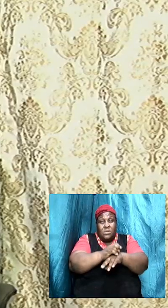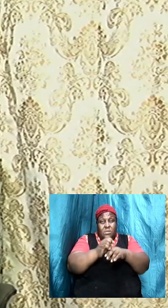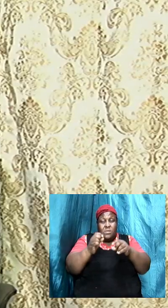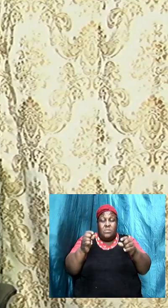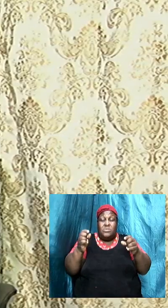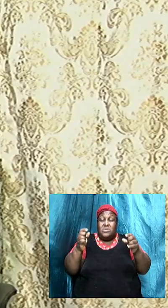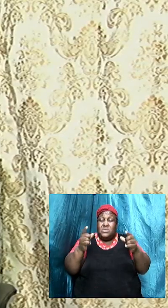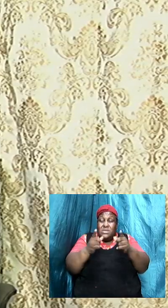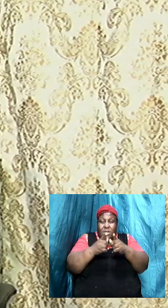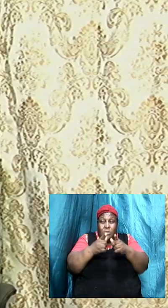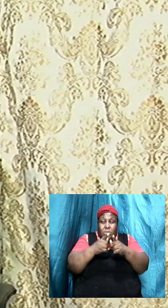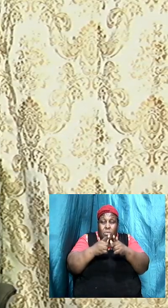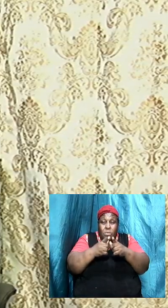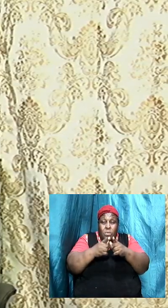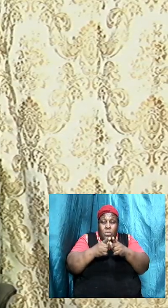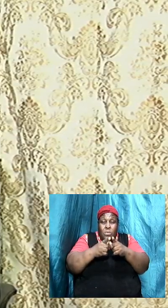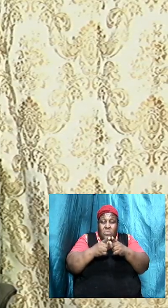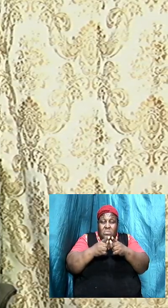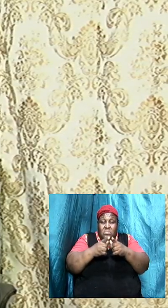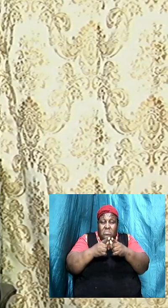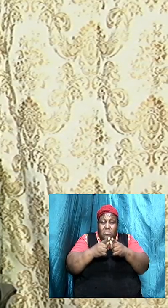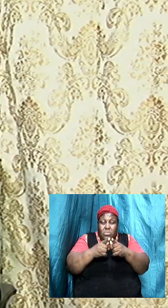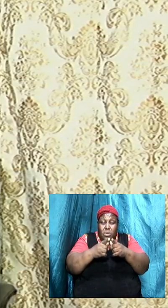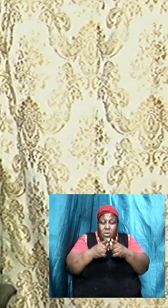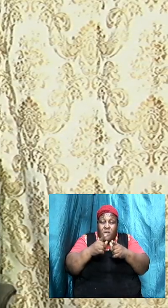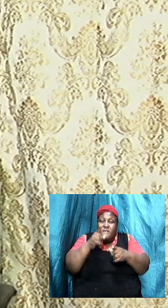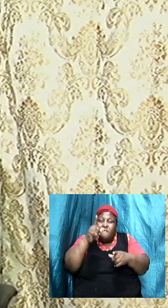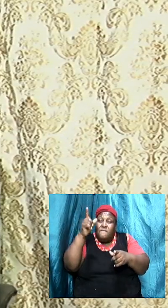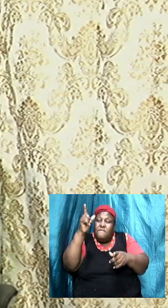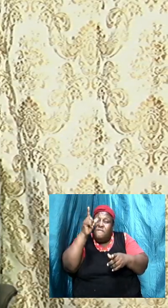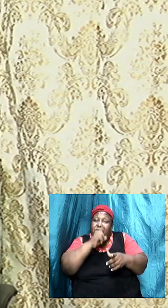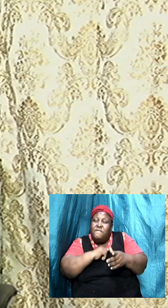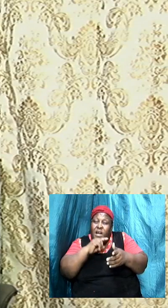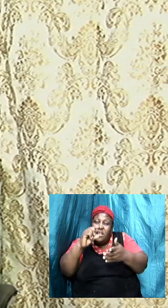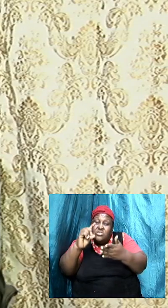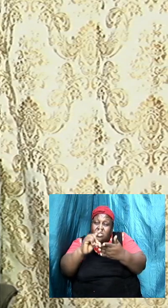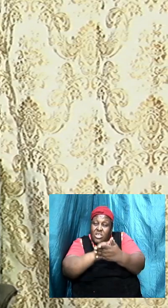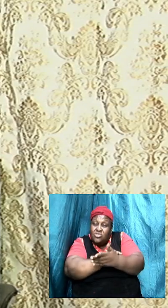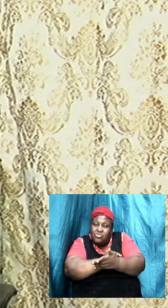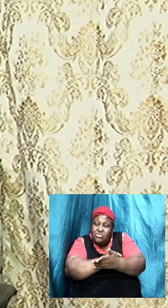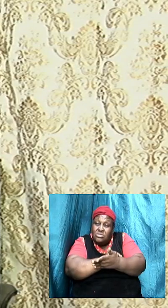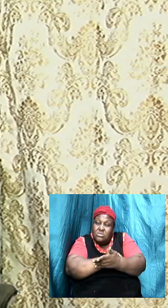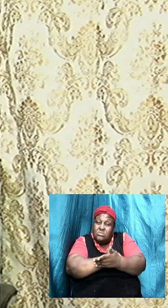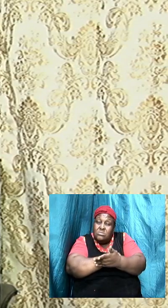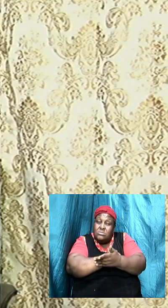kind of doctrine, blow past and see what happened. They blow gone with it.